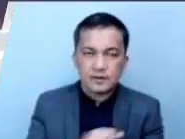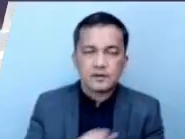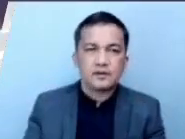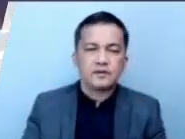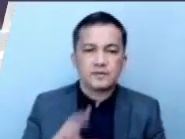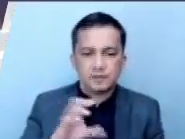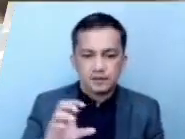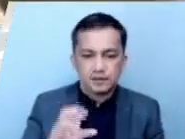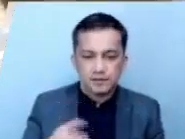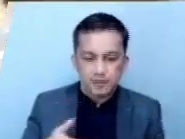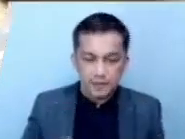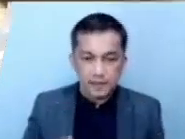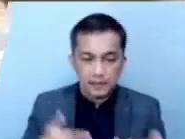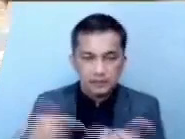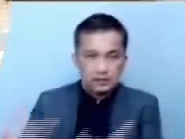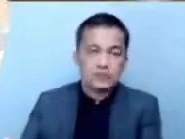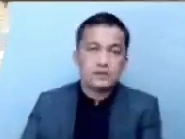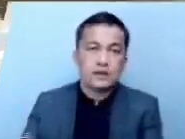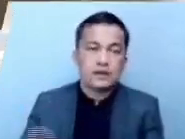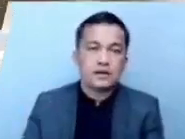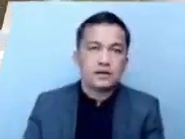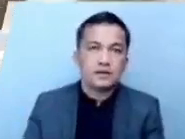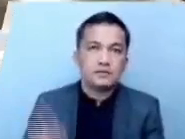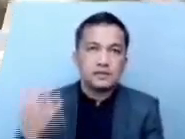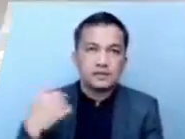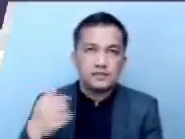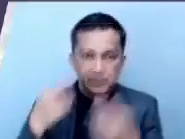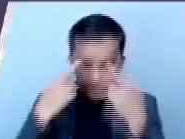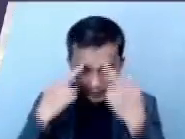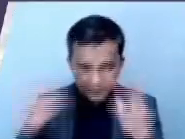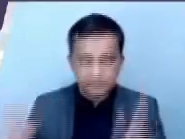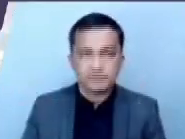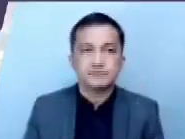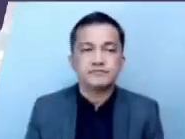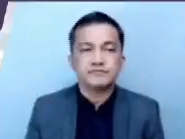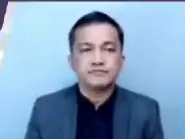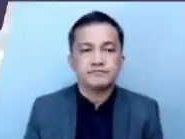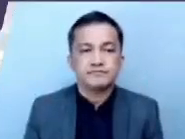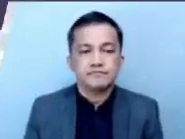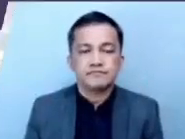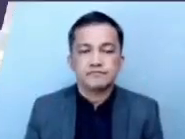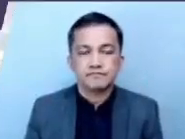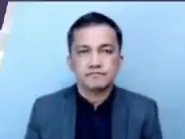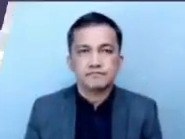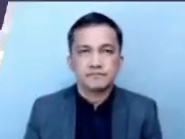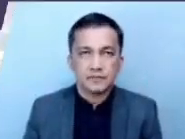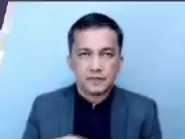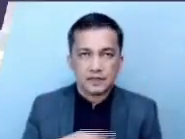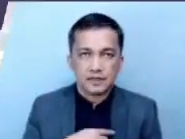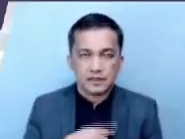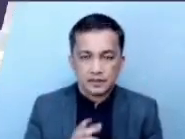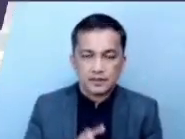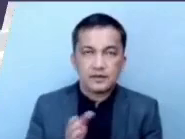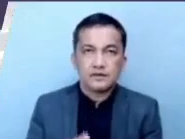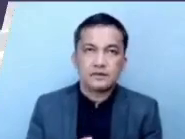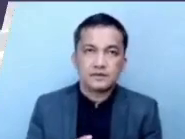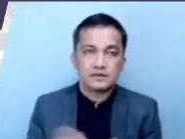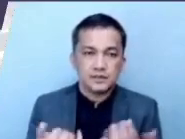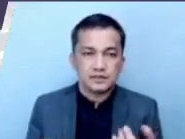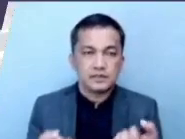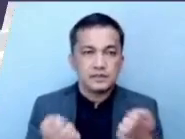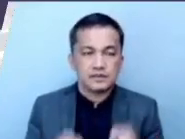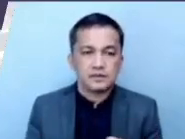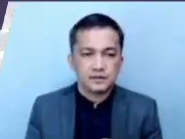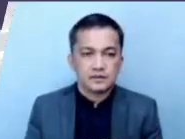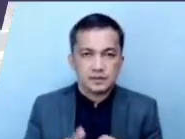armas na isinukuraw ng mga dating rebelde. Our presence in today's event reaffirms